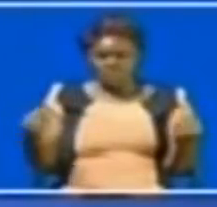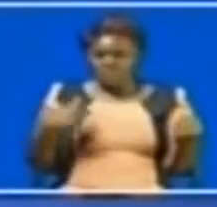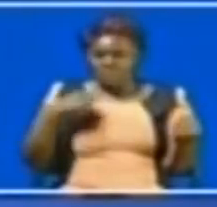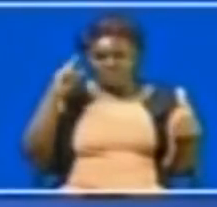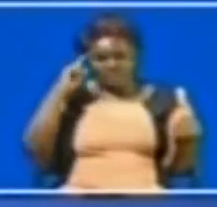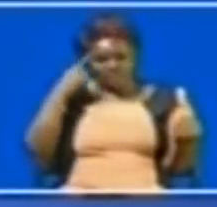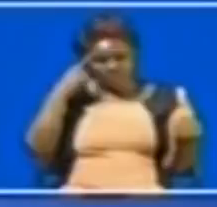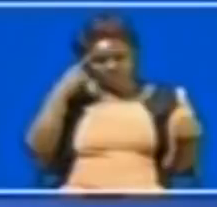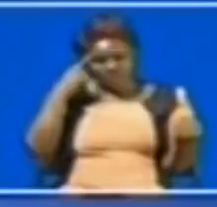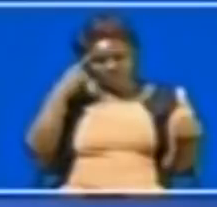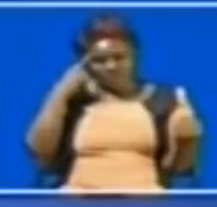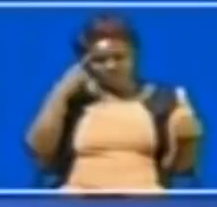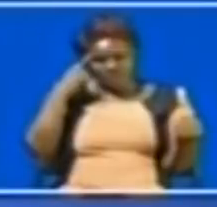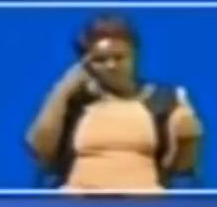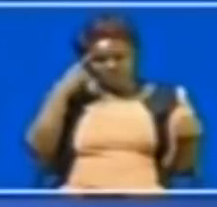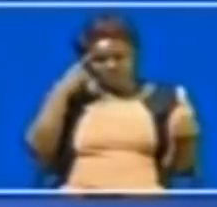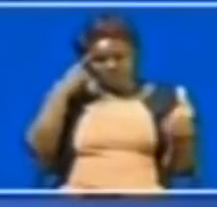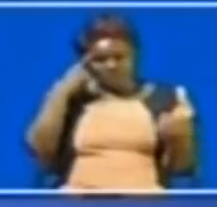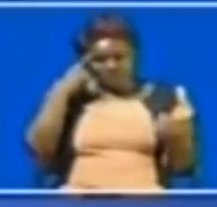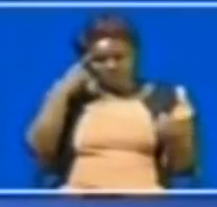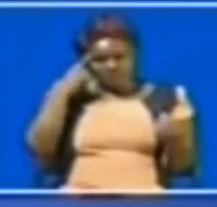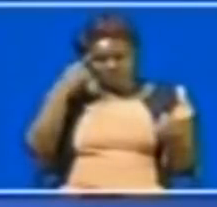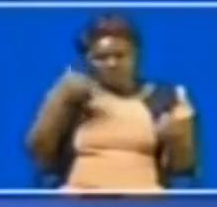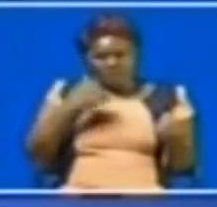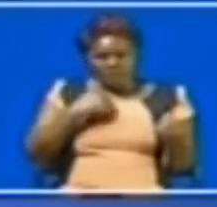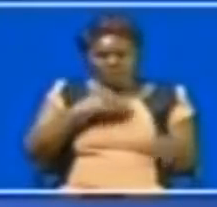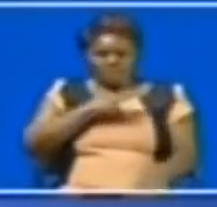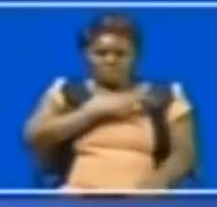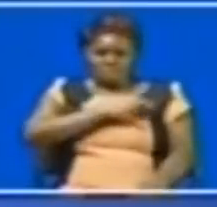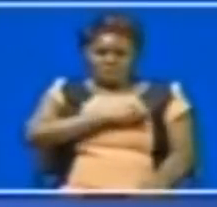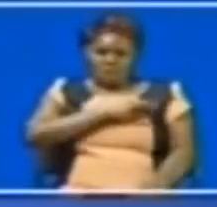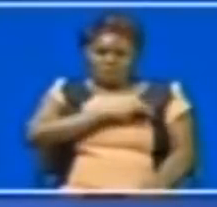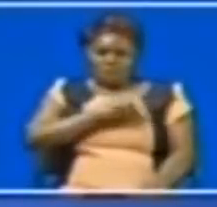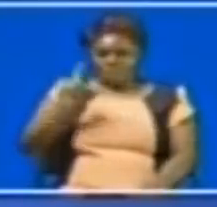I think we'll be able to get to a point where we'll say we have a culture of tolerance.